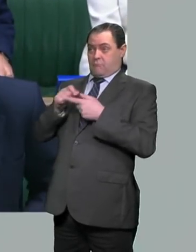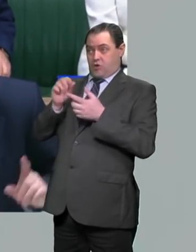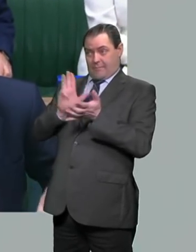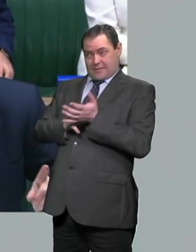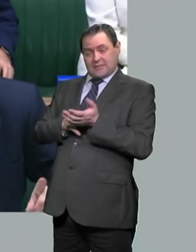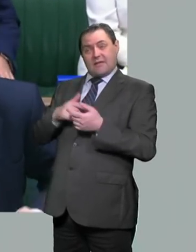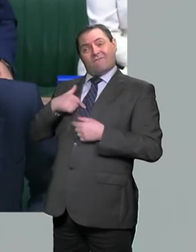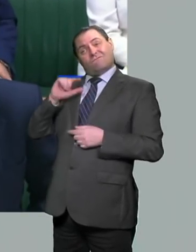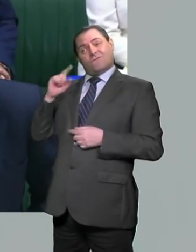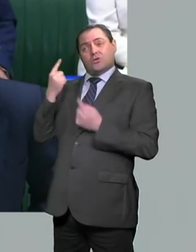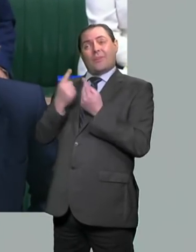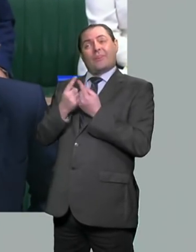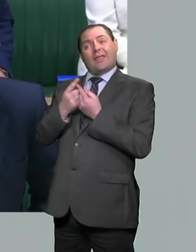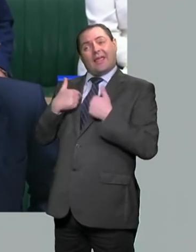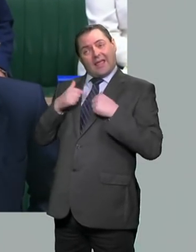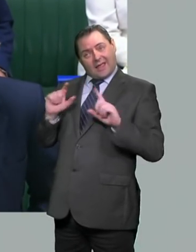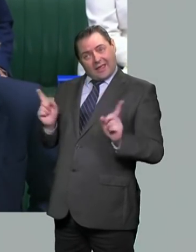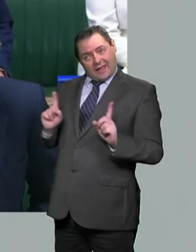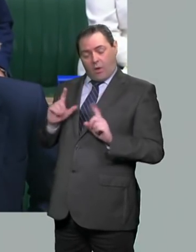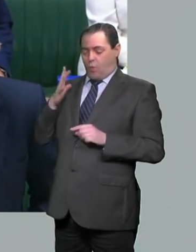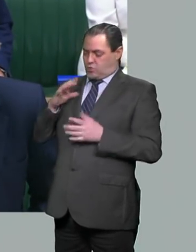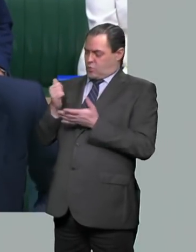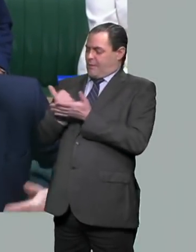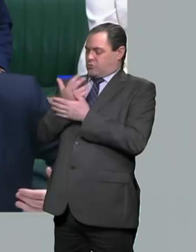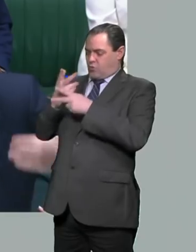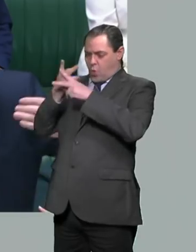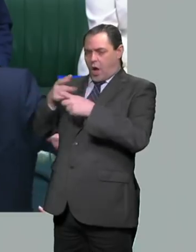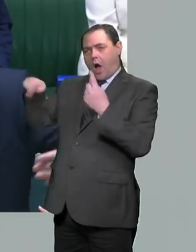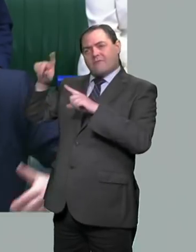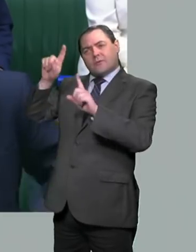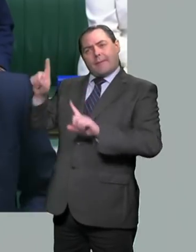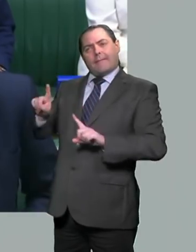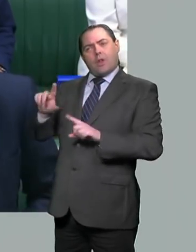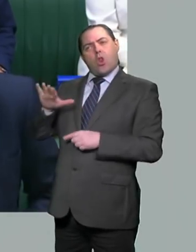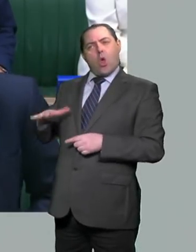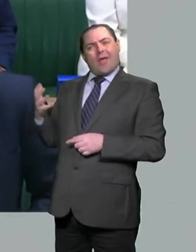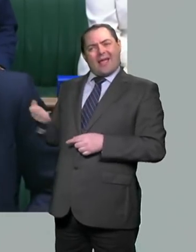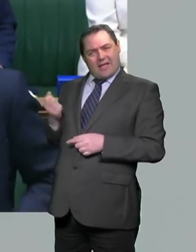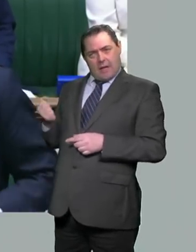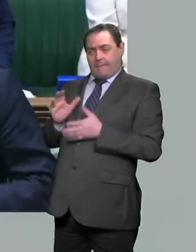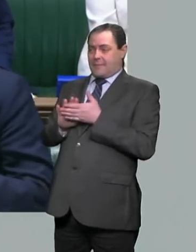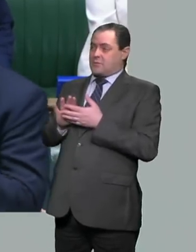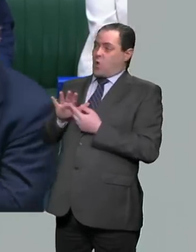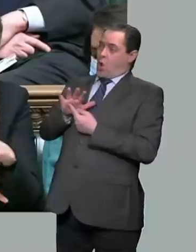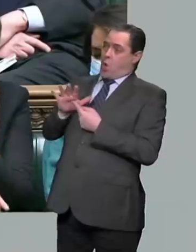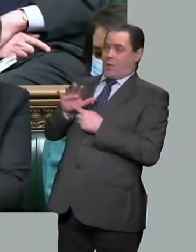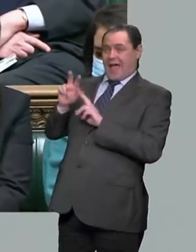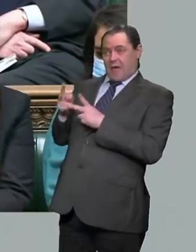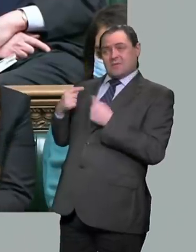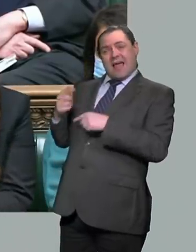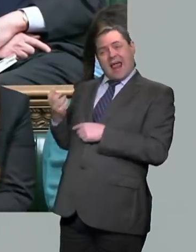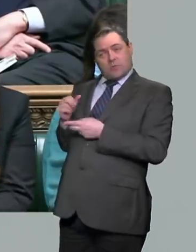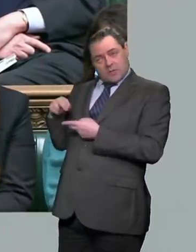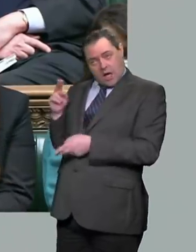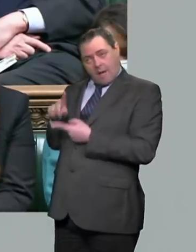to ensure that we looked after people on low incomes by increasing local housing allowance, Mr. Speaker, by increasing the